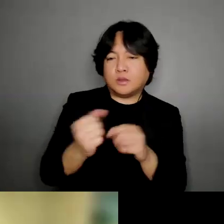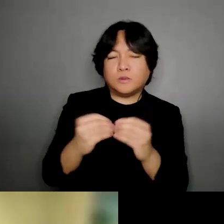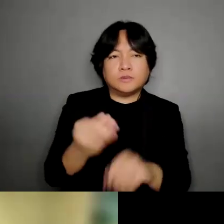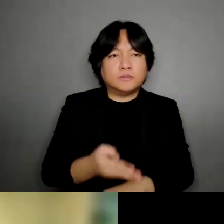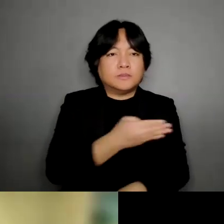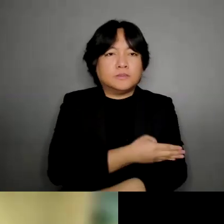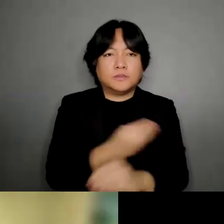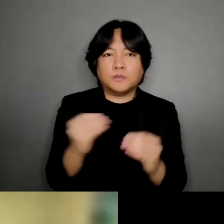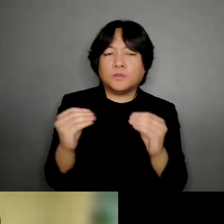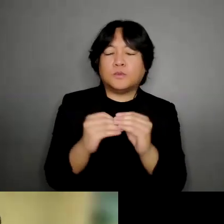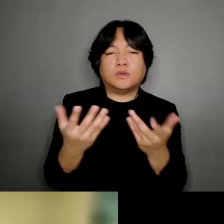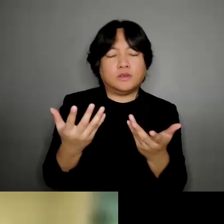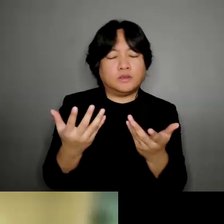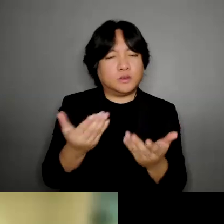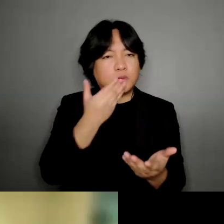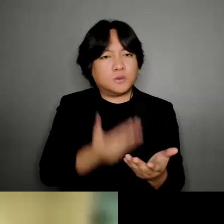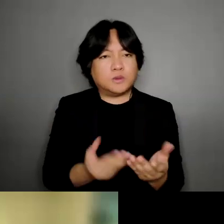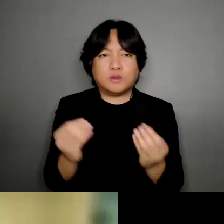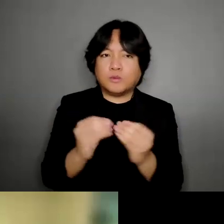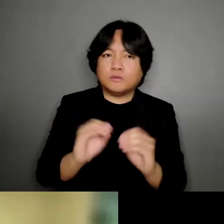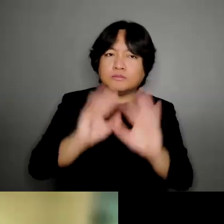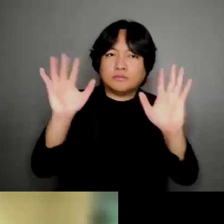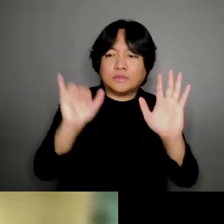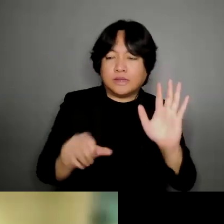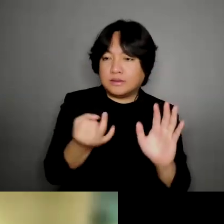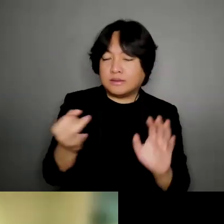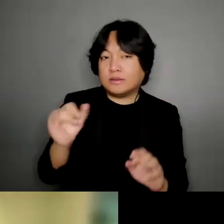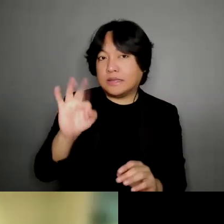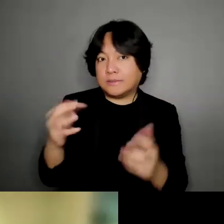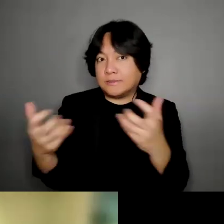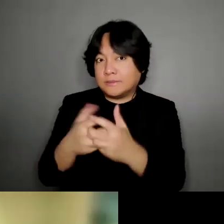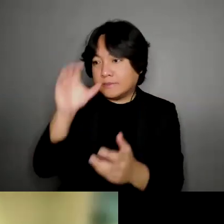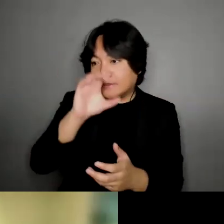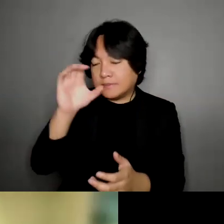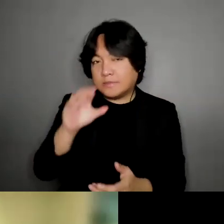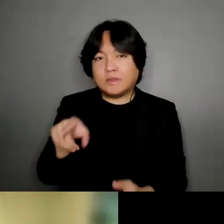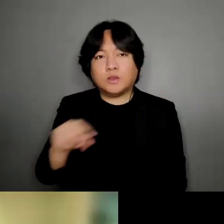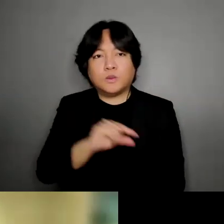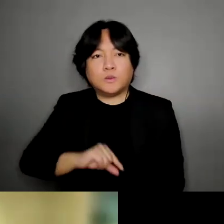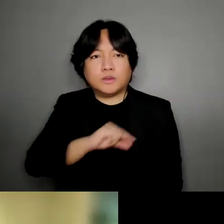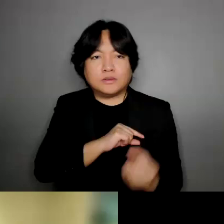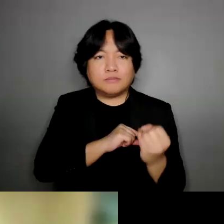more apparent to those who use statistics, those who do quantitative research.